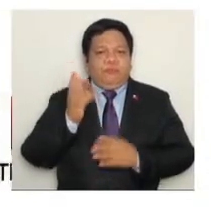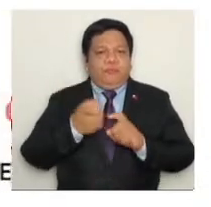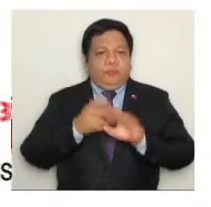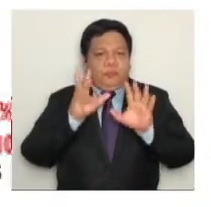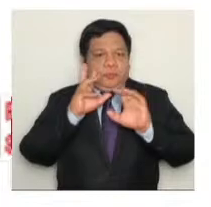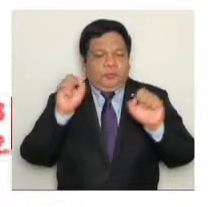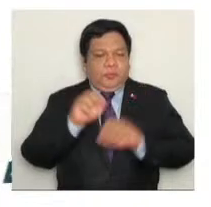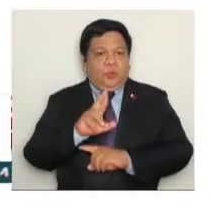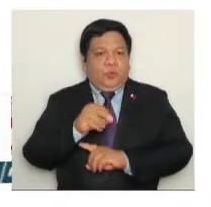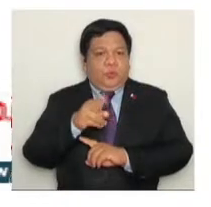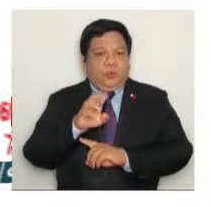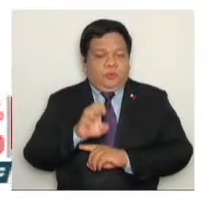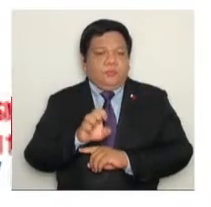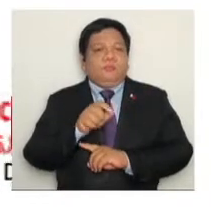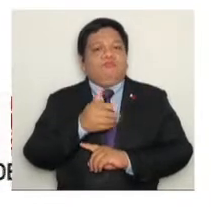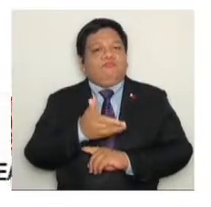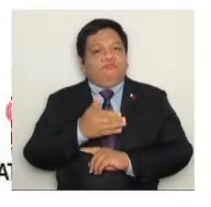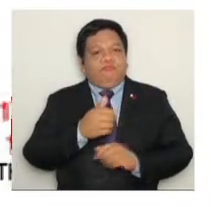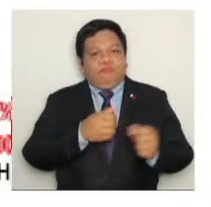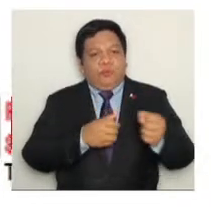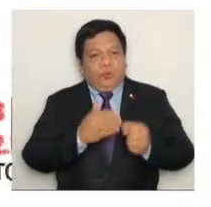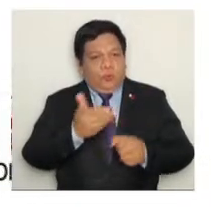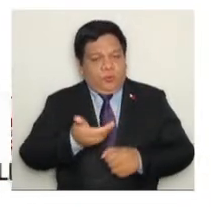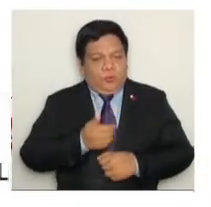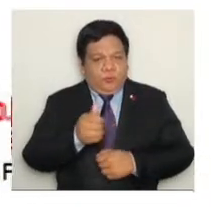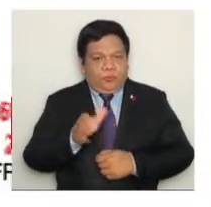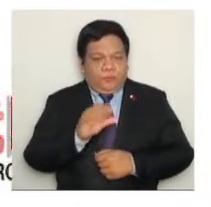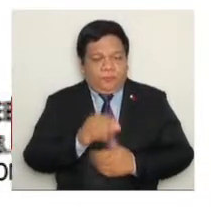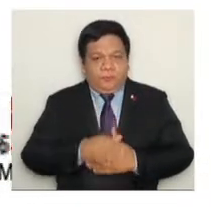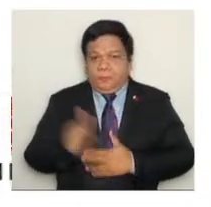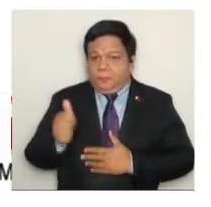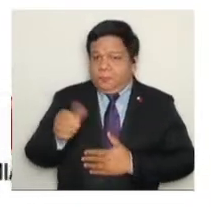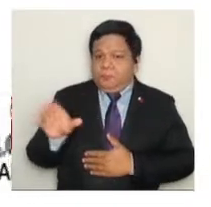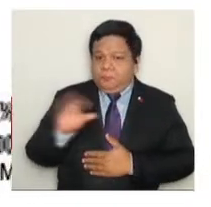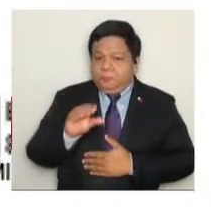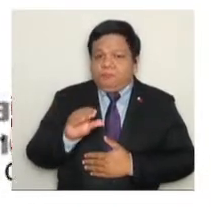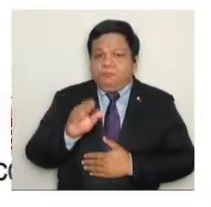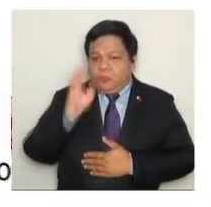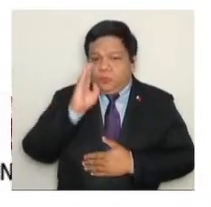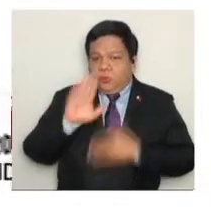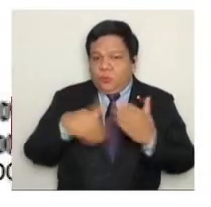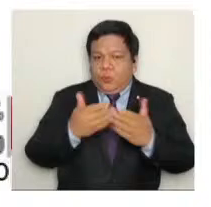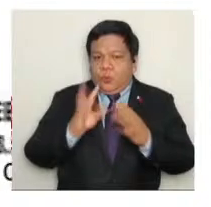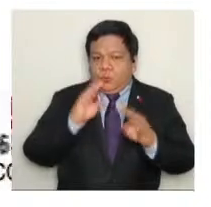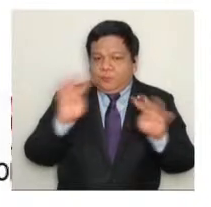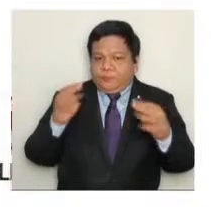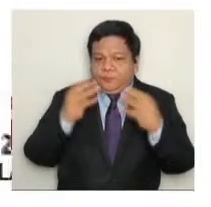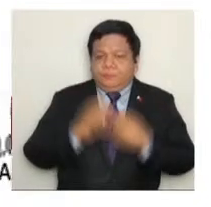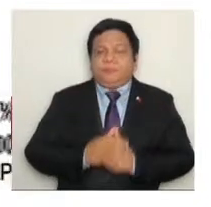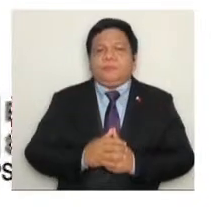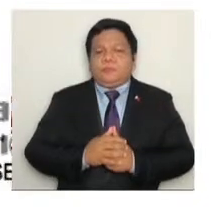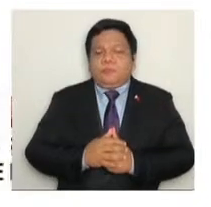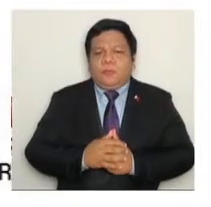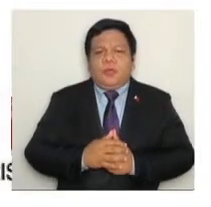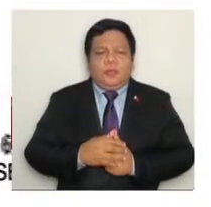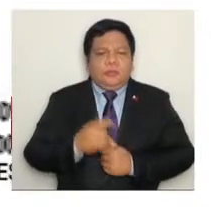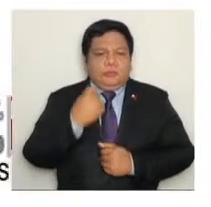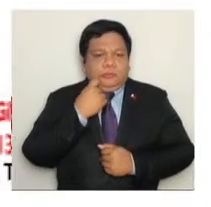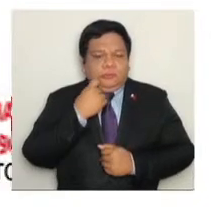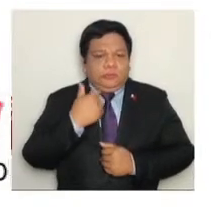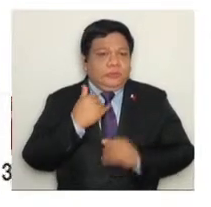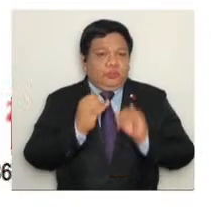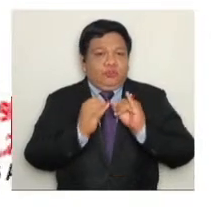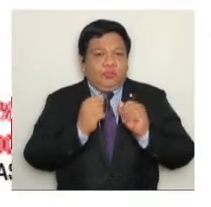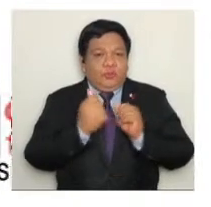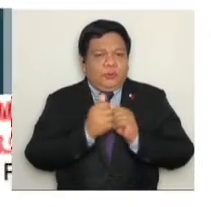joining us today. Welcome to the program. Good afternoon and good afternoon. Yeah, and hello to all your televiewers. All right, so I just had Attorney Suzanne Adley on